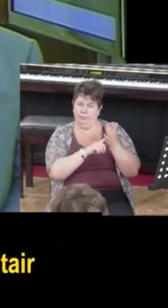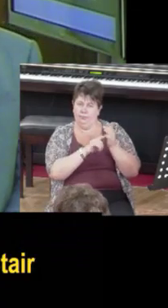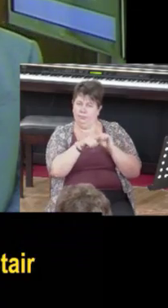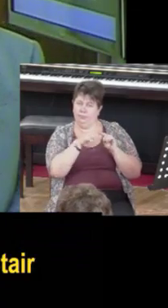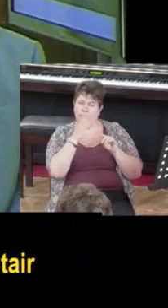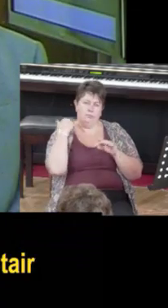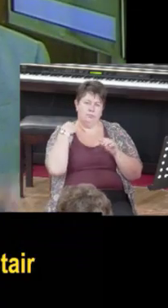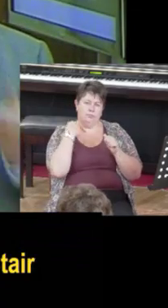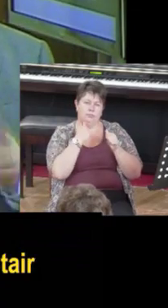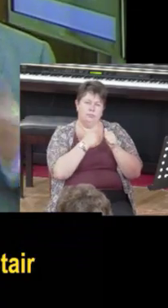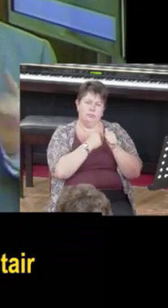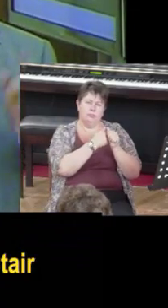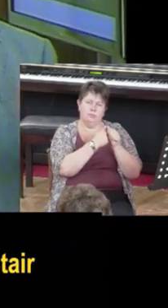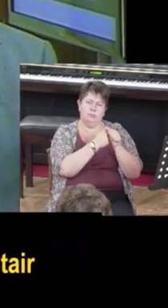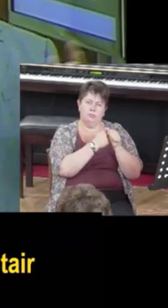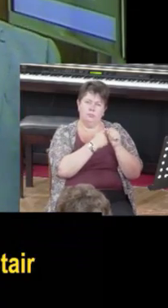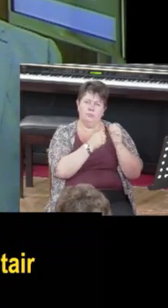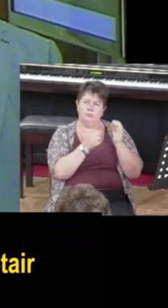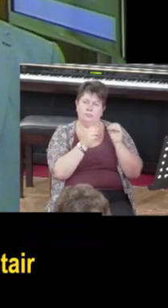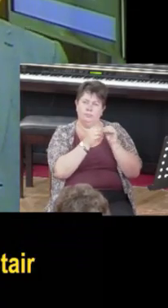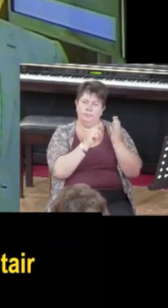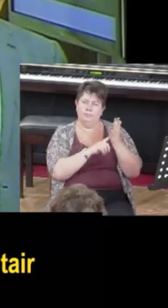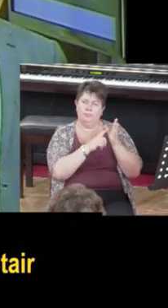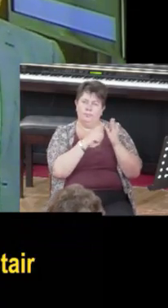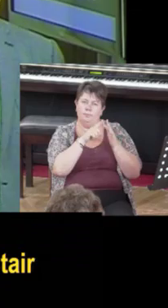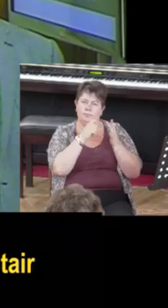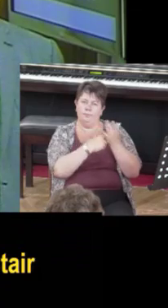say, "We don't do God."